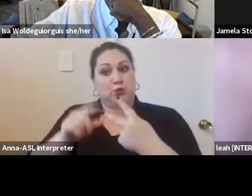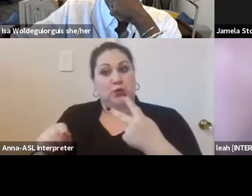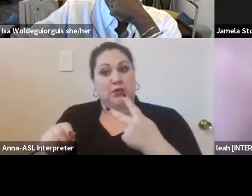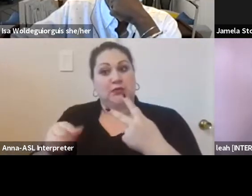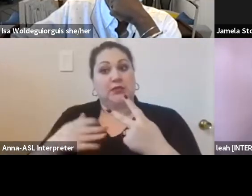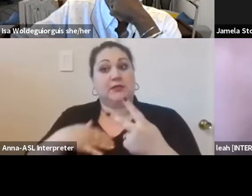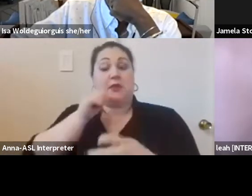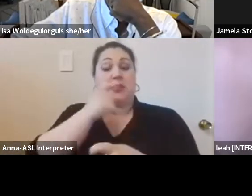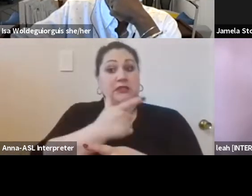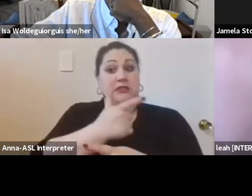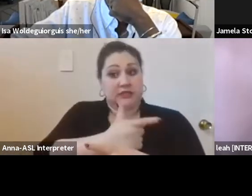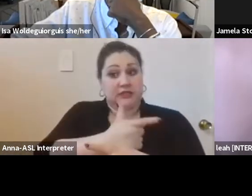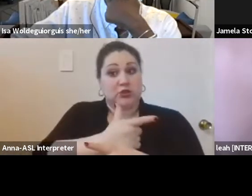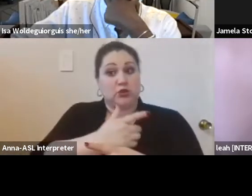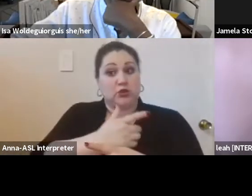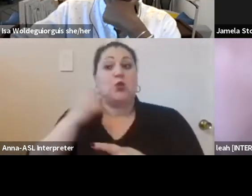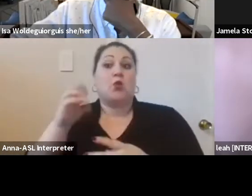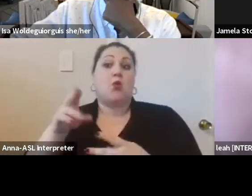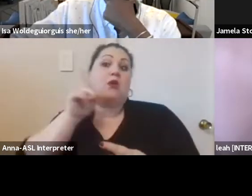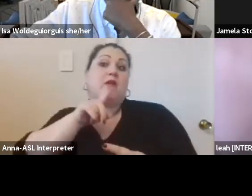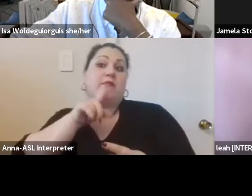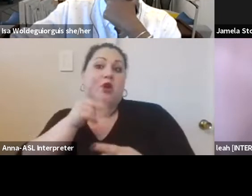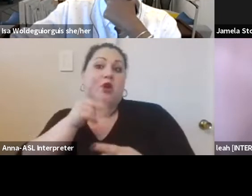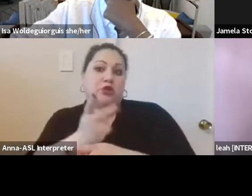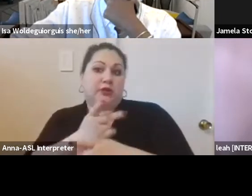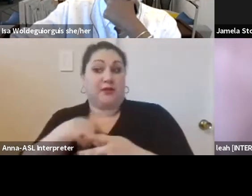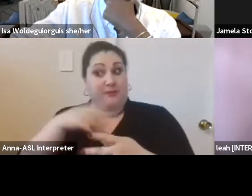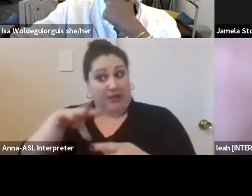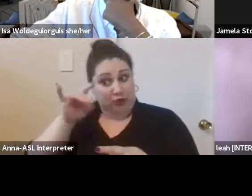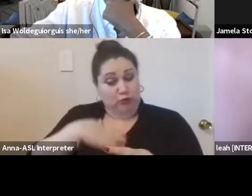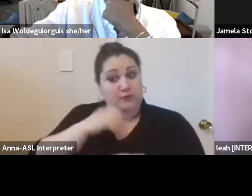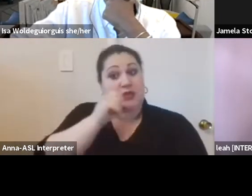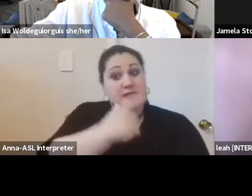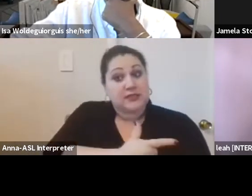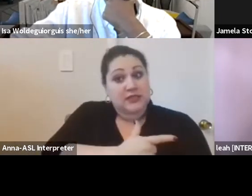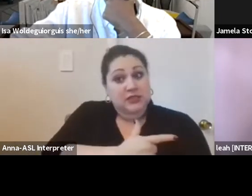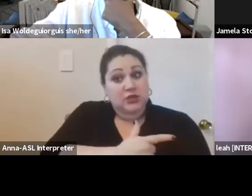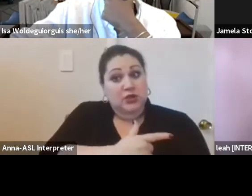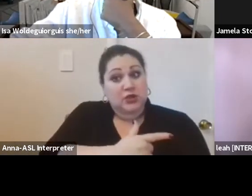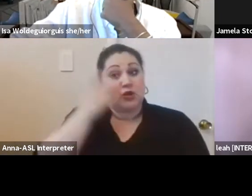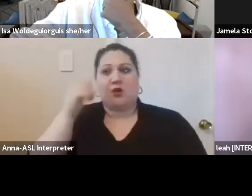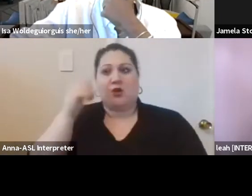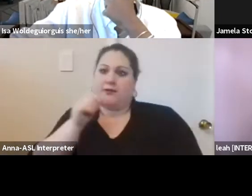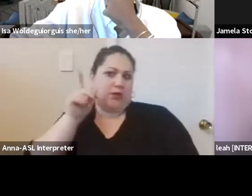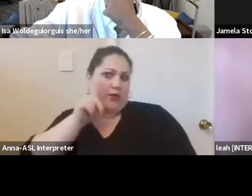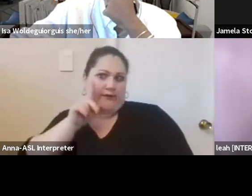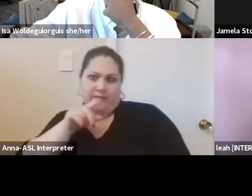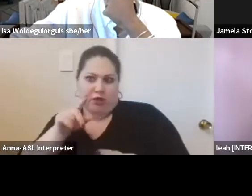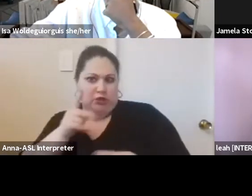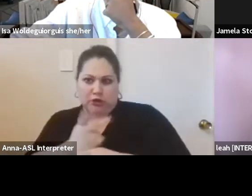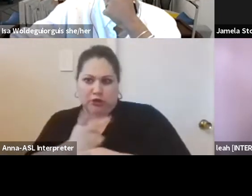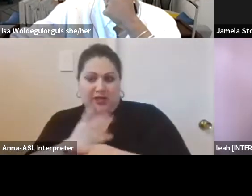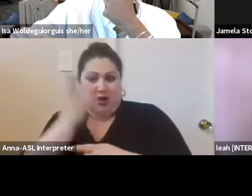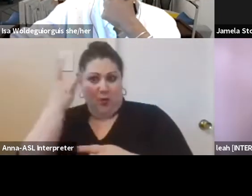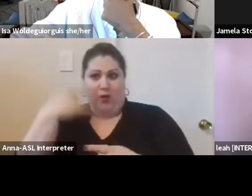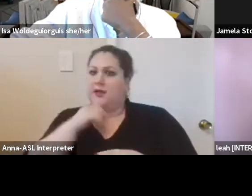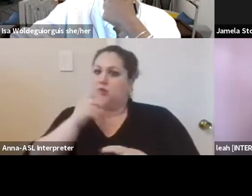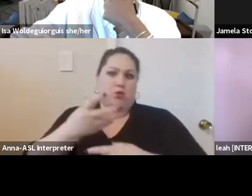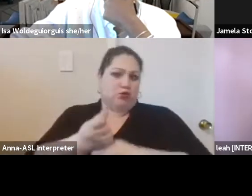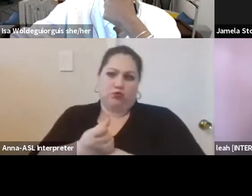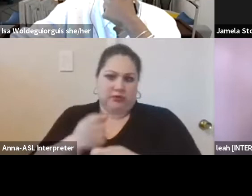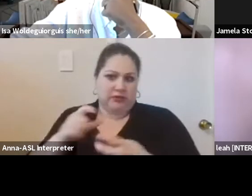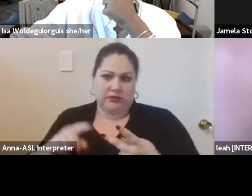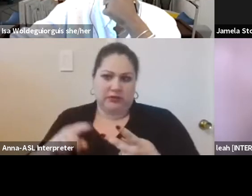the placement of my son. I chose my sister and not foster care because I didn't trust them. And since the